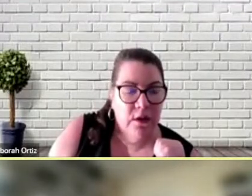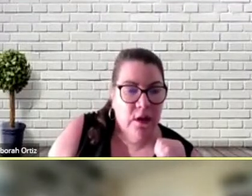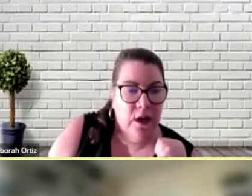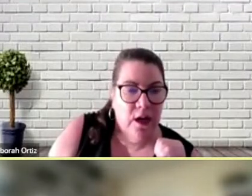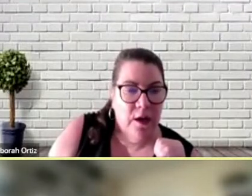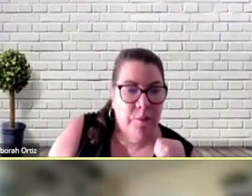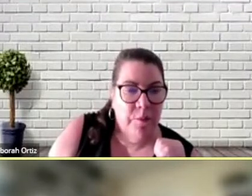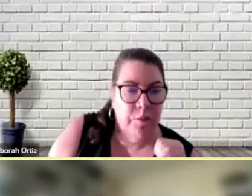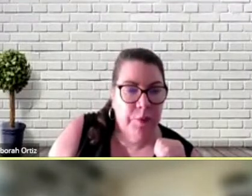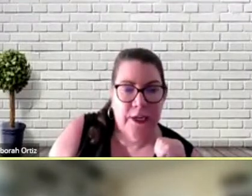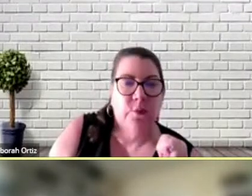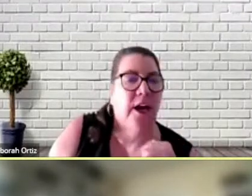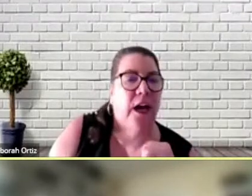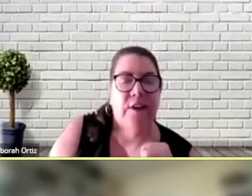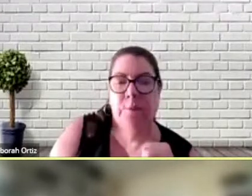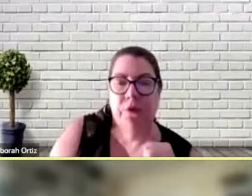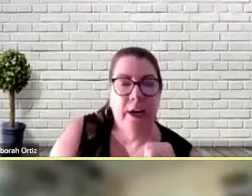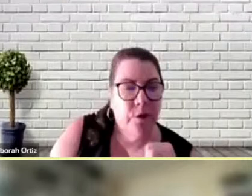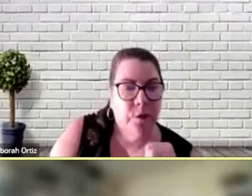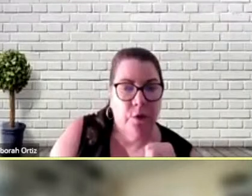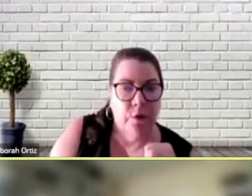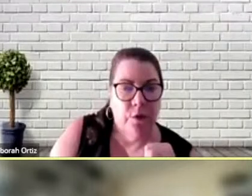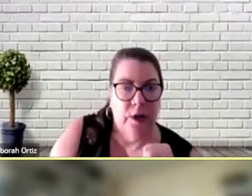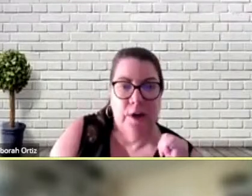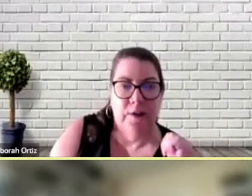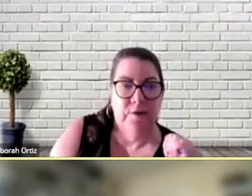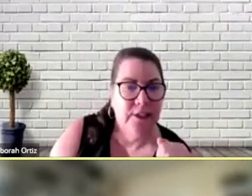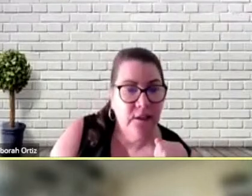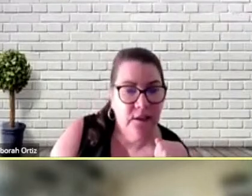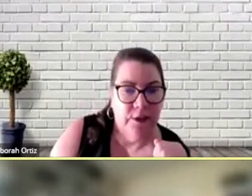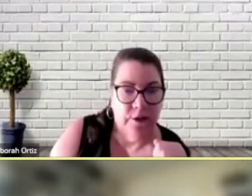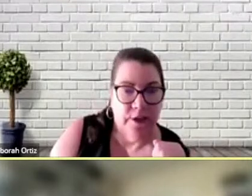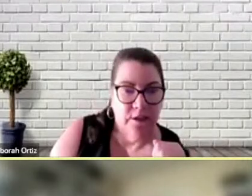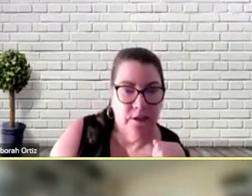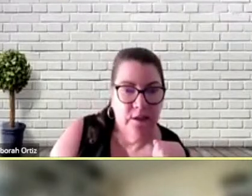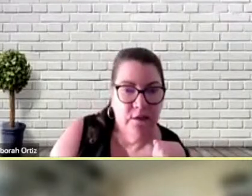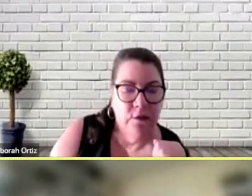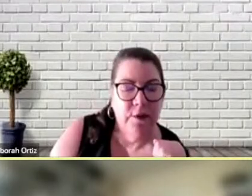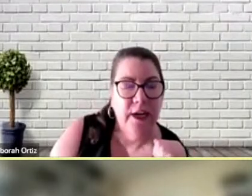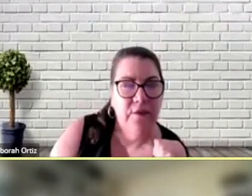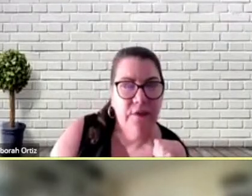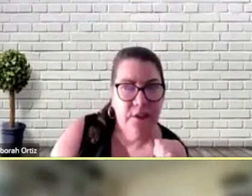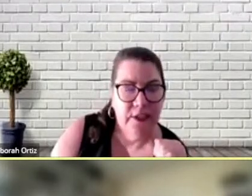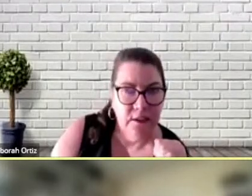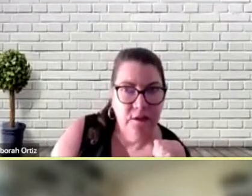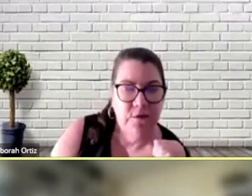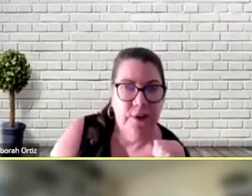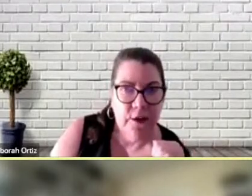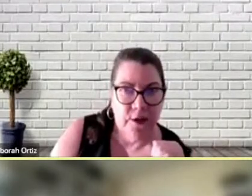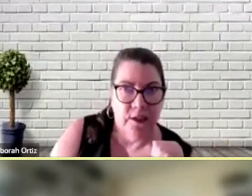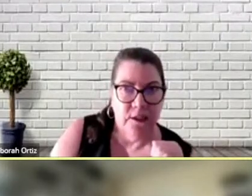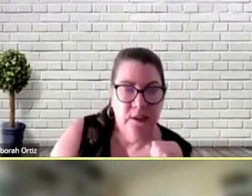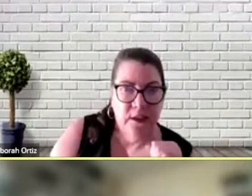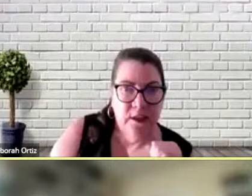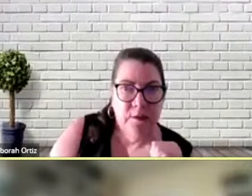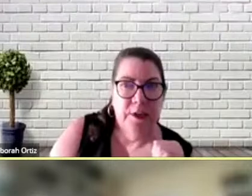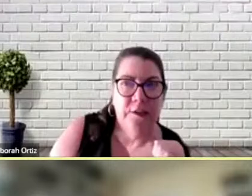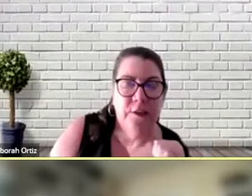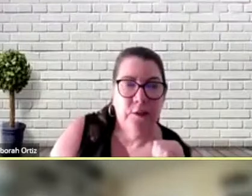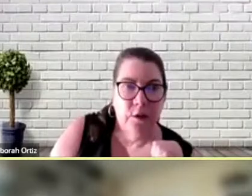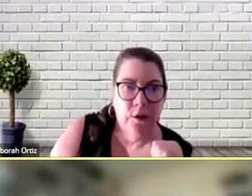work because we're having breakthrough and we have the Delta variant. Well, we have the Delta